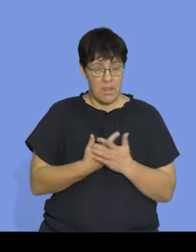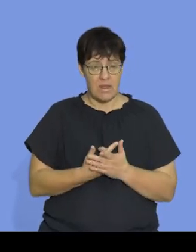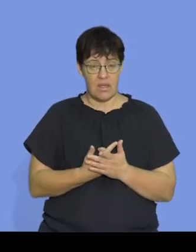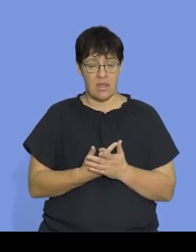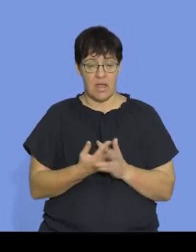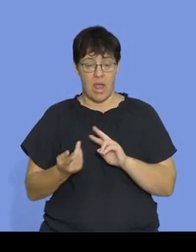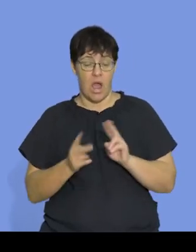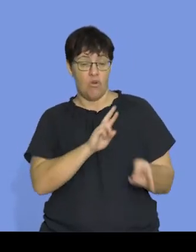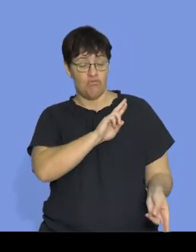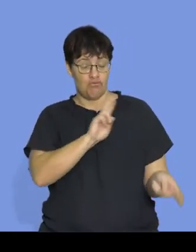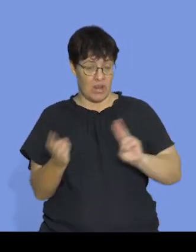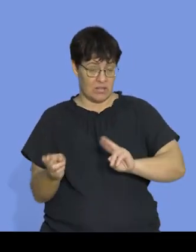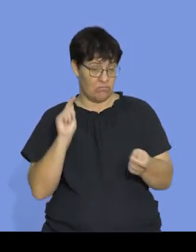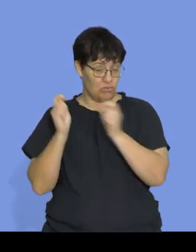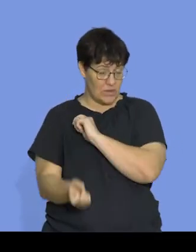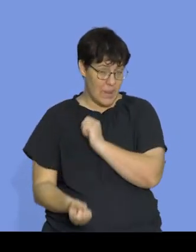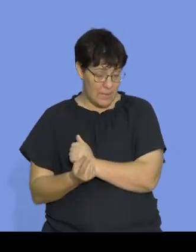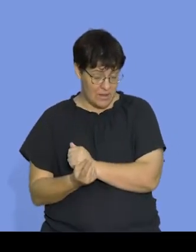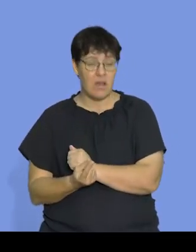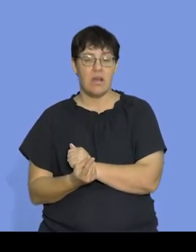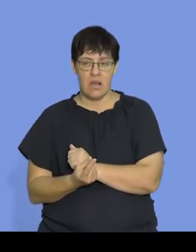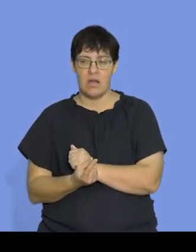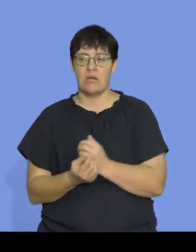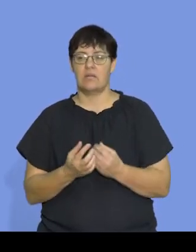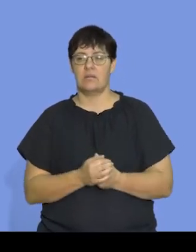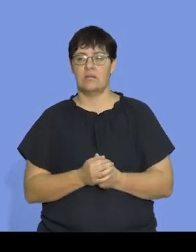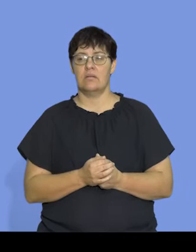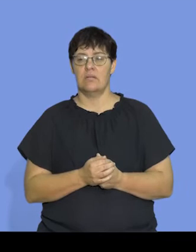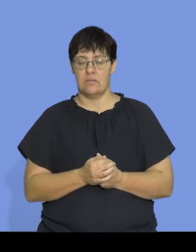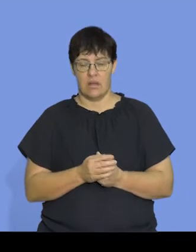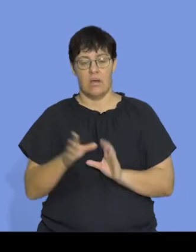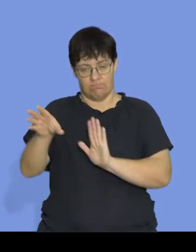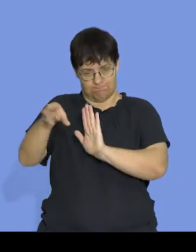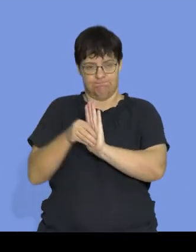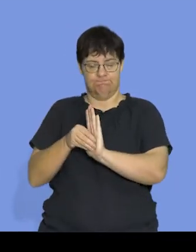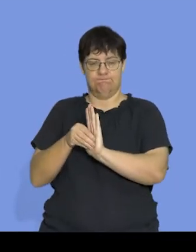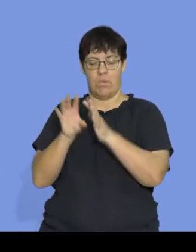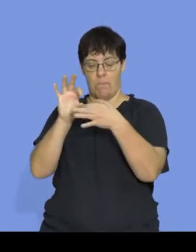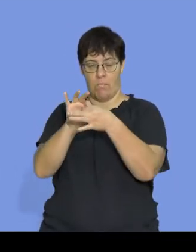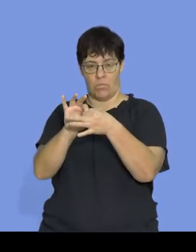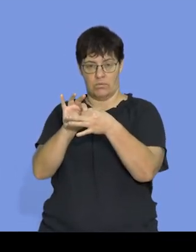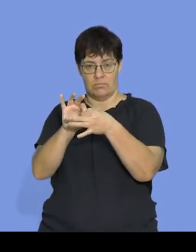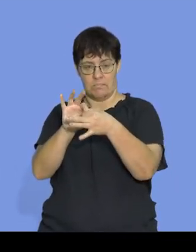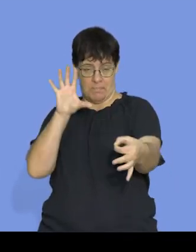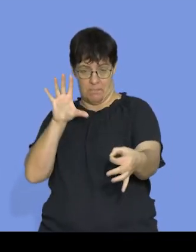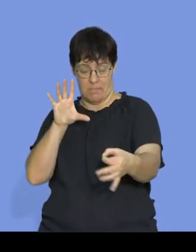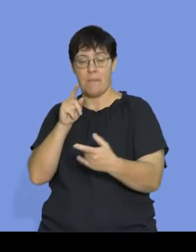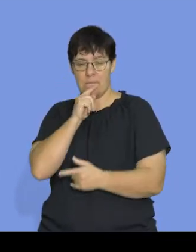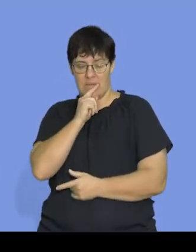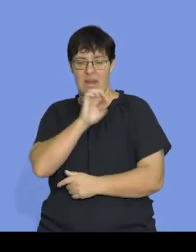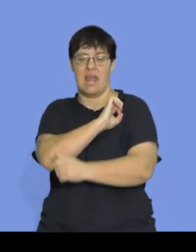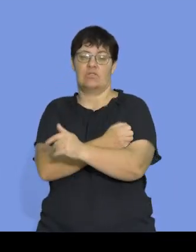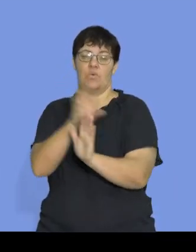energy is absorbed to break bonds. Ne? Energy is absorbed, okay,